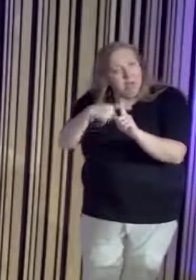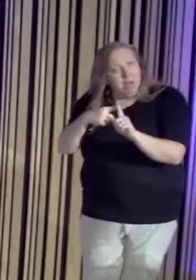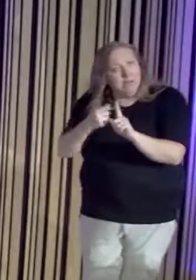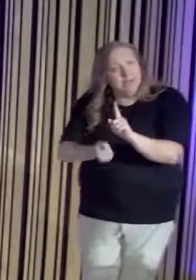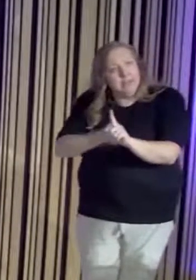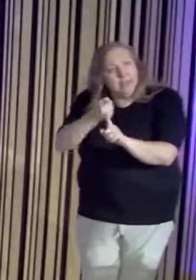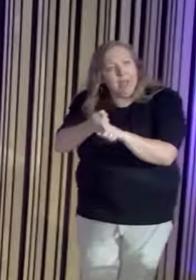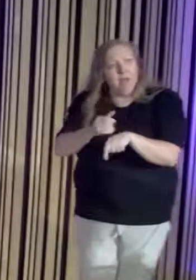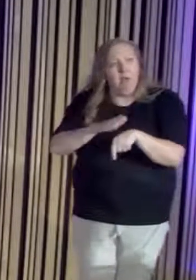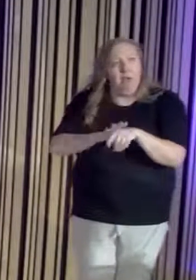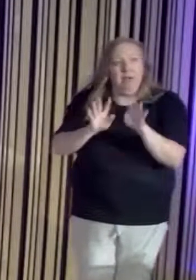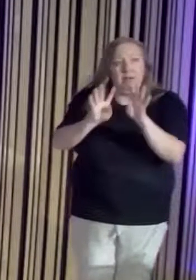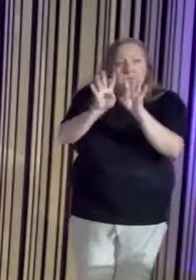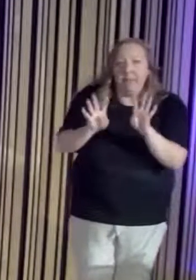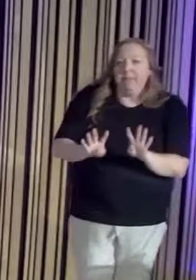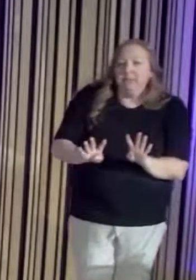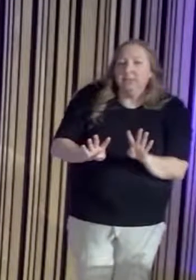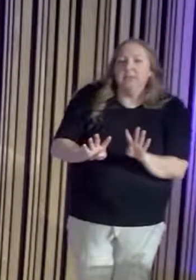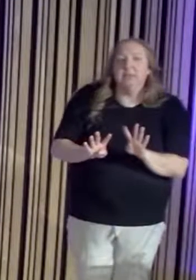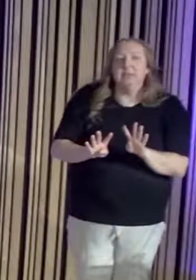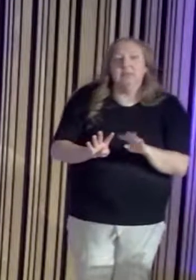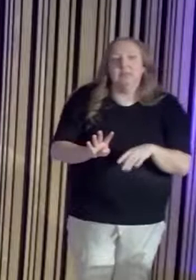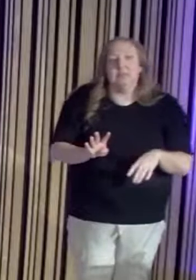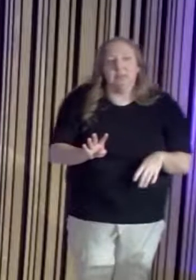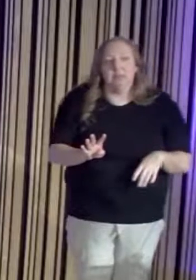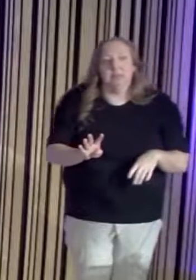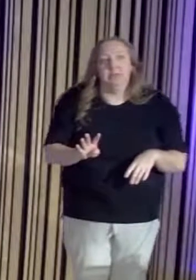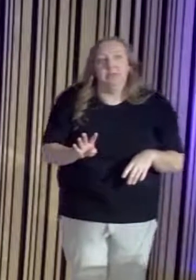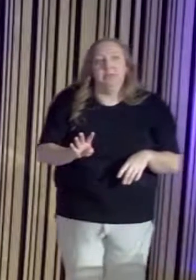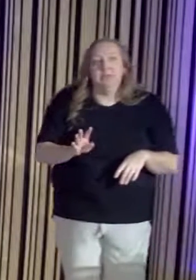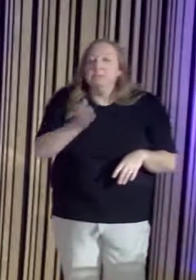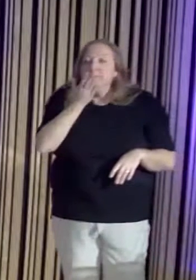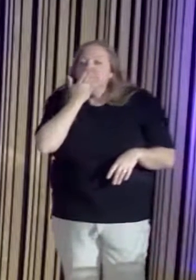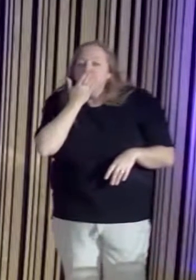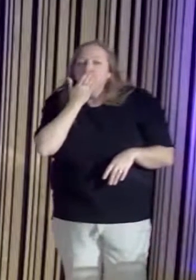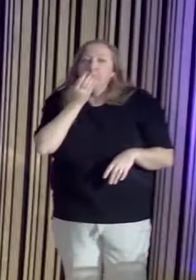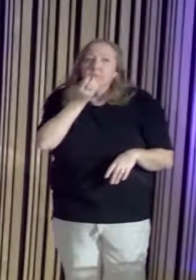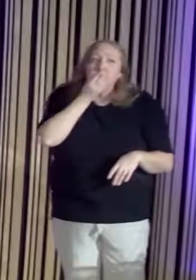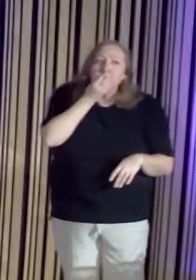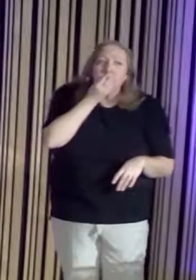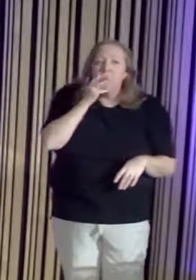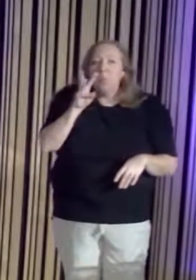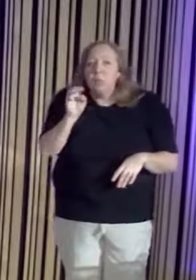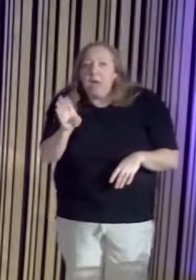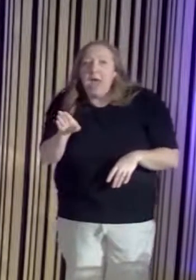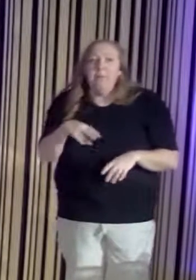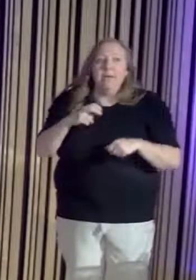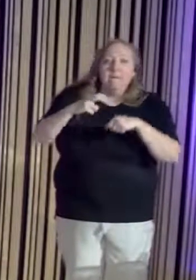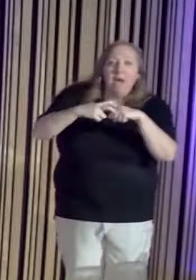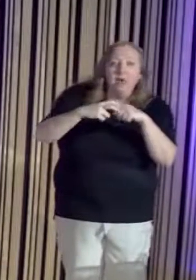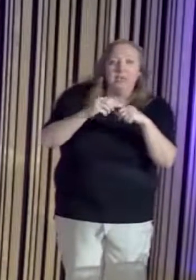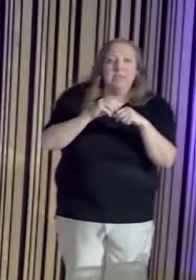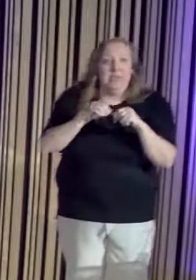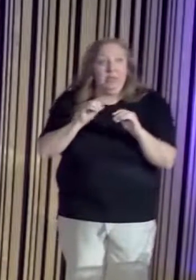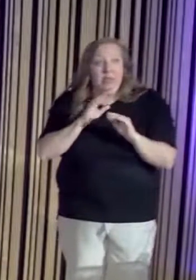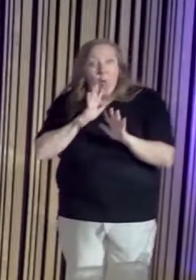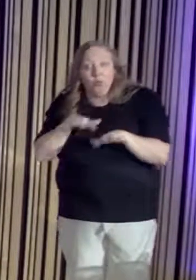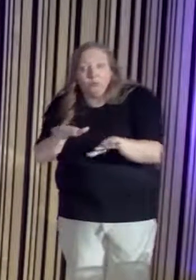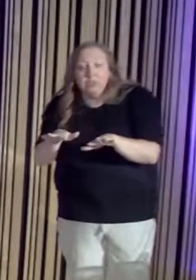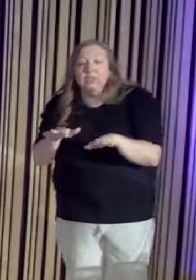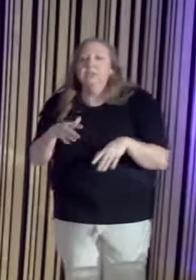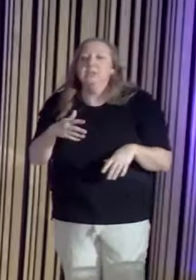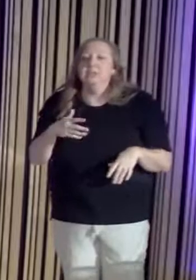right? You guys said you're part of the food web. I mean, if without the biome in the oceans and the viruses in the ocean, we'd have no food to eat, right? I mean,